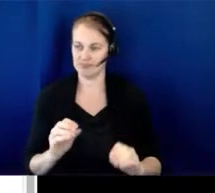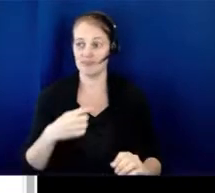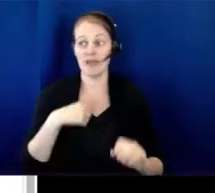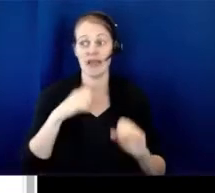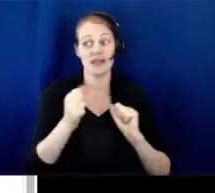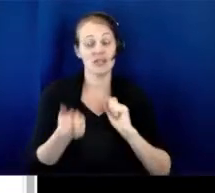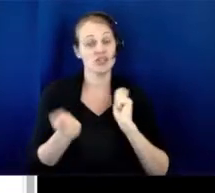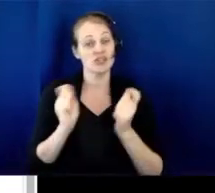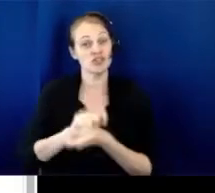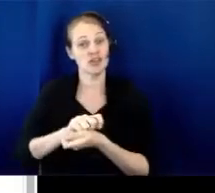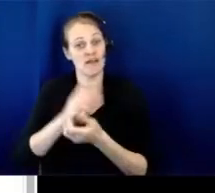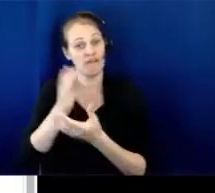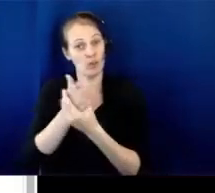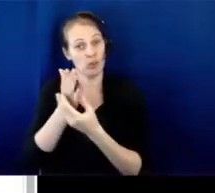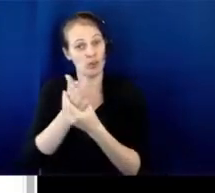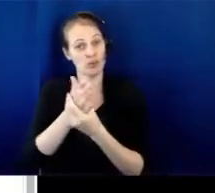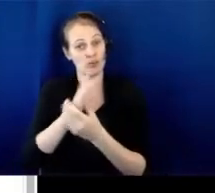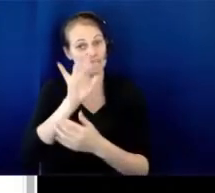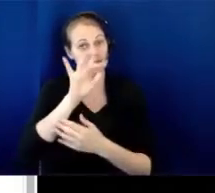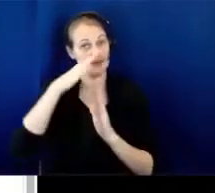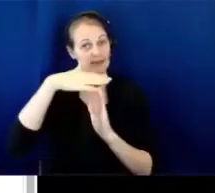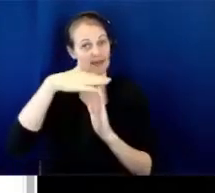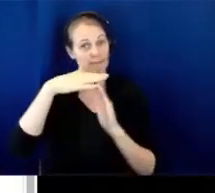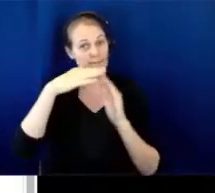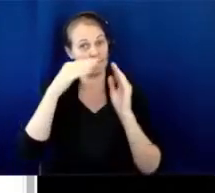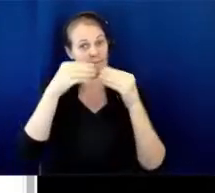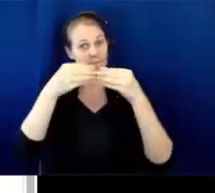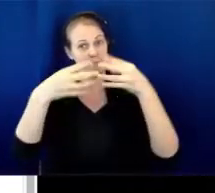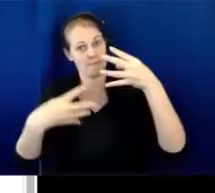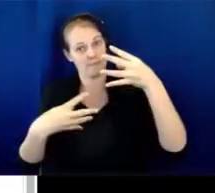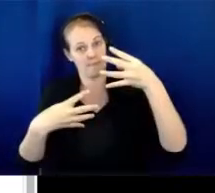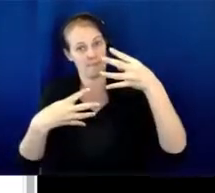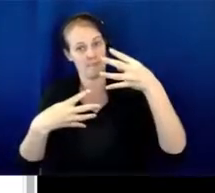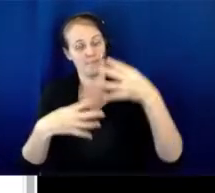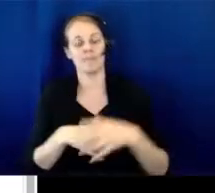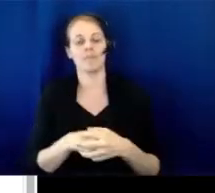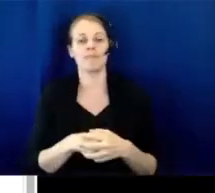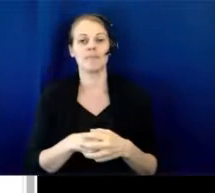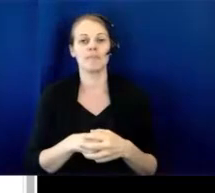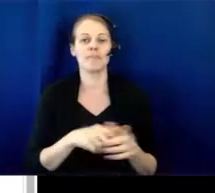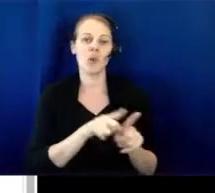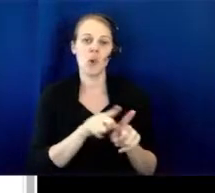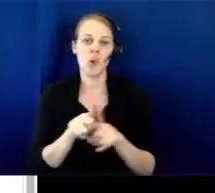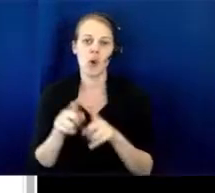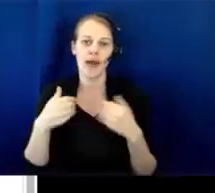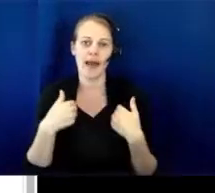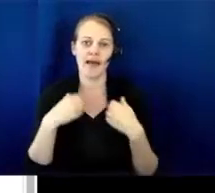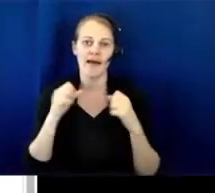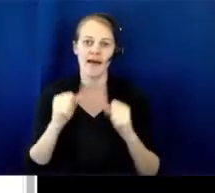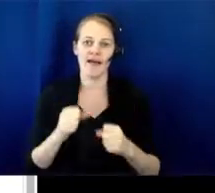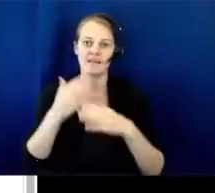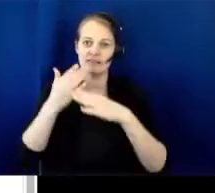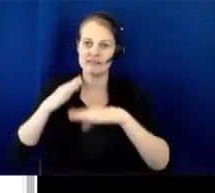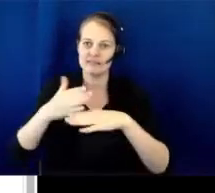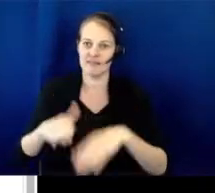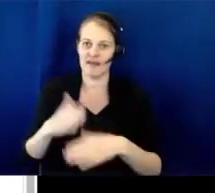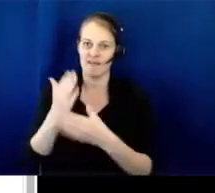folders by clicking up here. I can even make little subdivided folders by